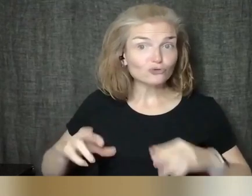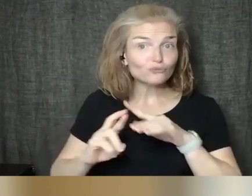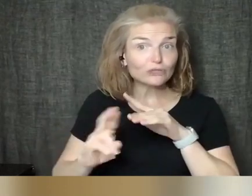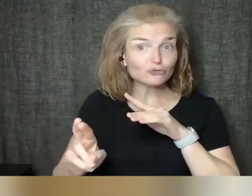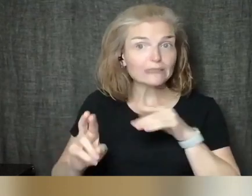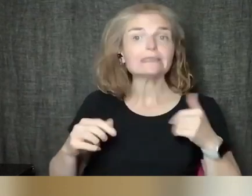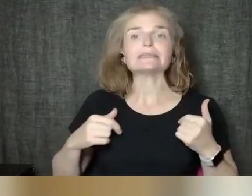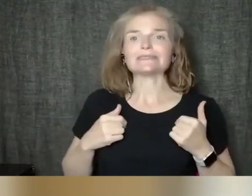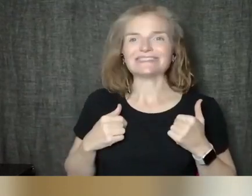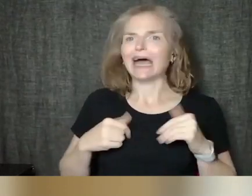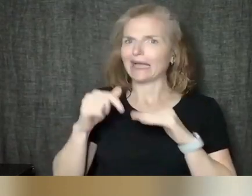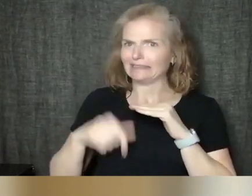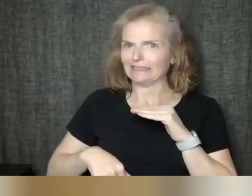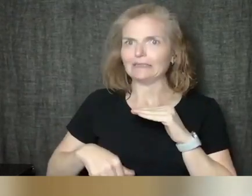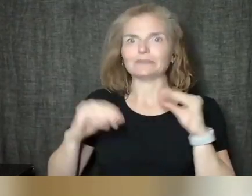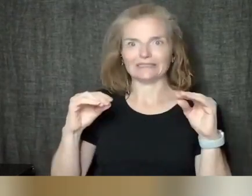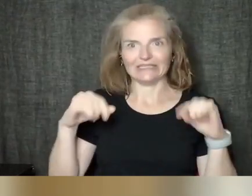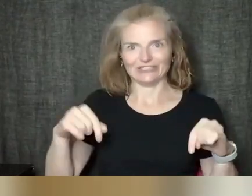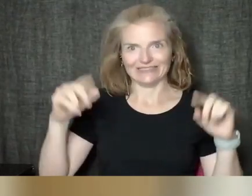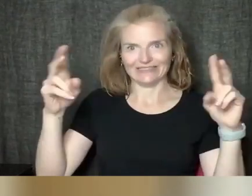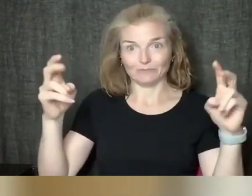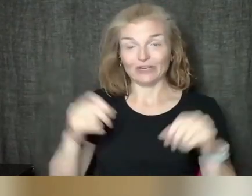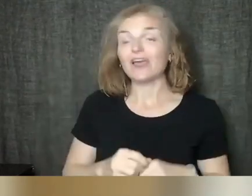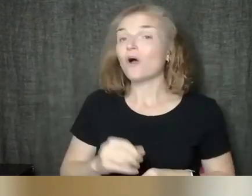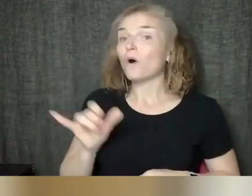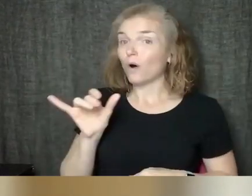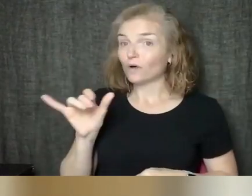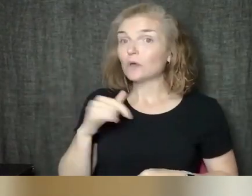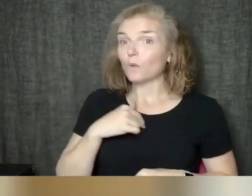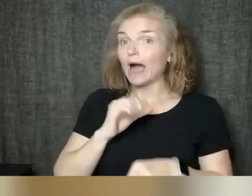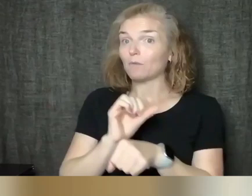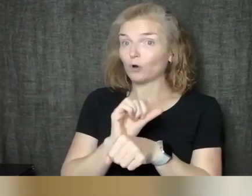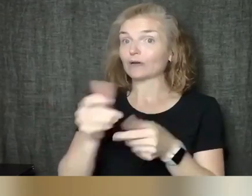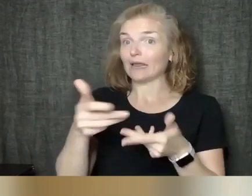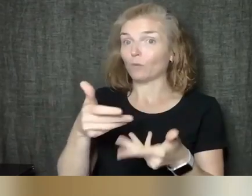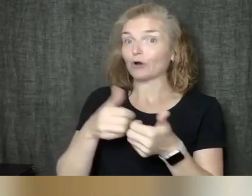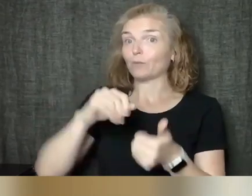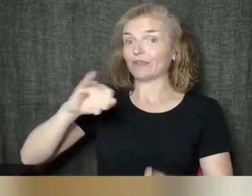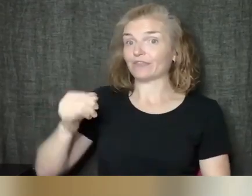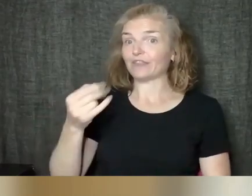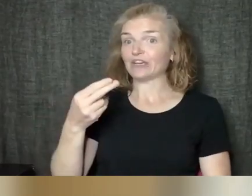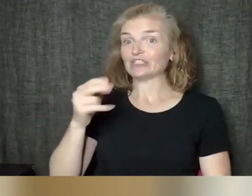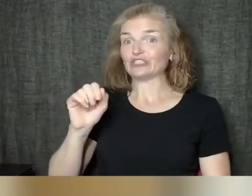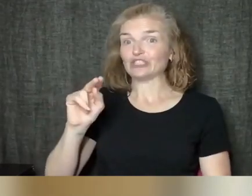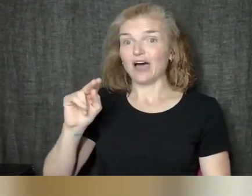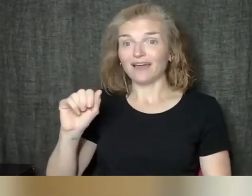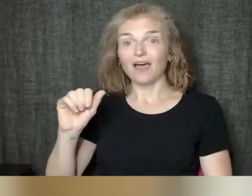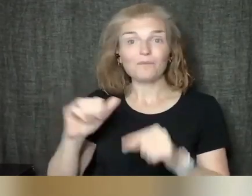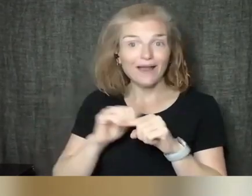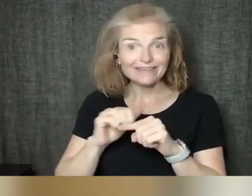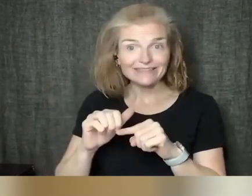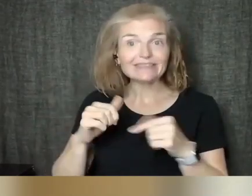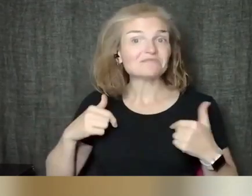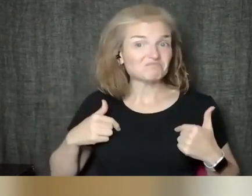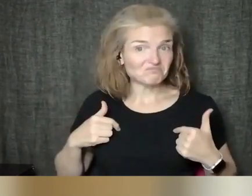deep into this subject and work also with jhana practices. I teach some retreats based upon